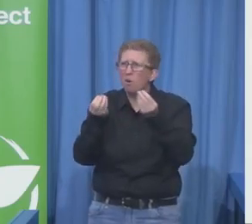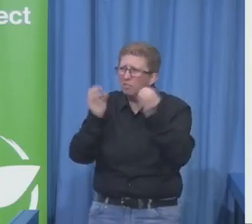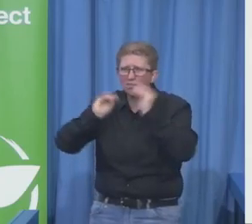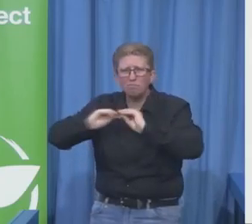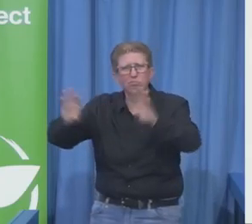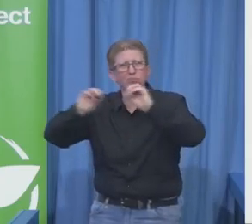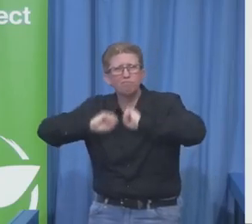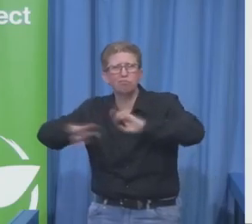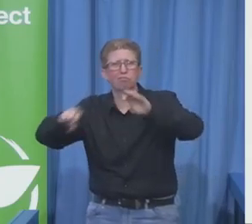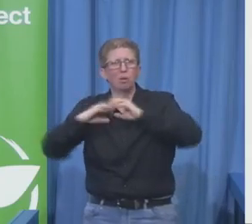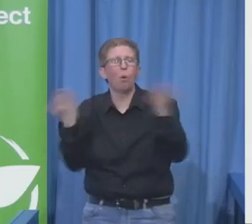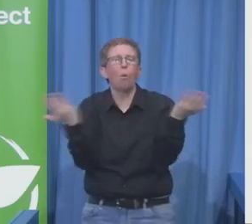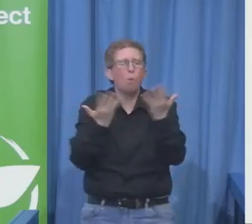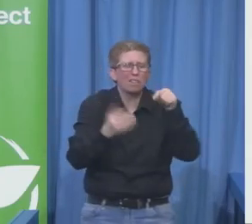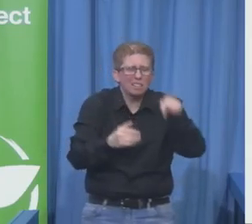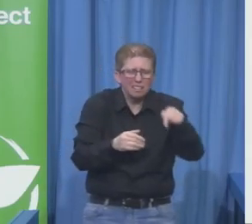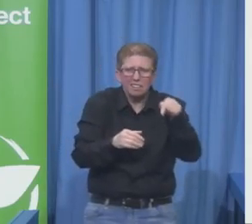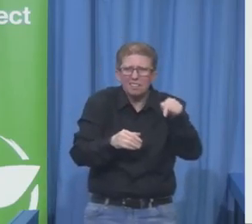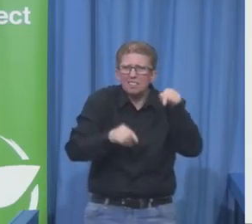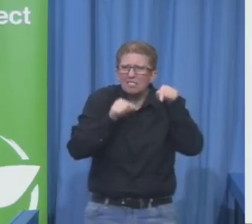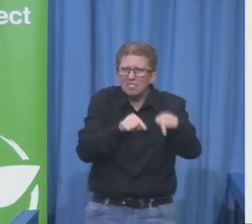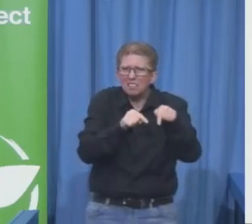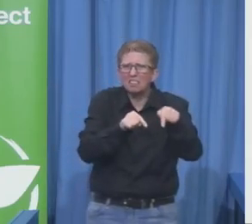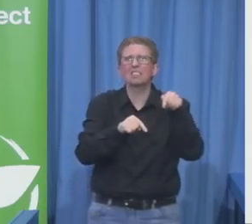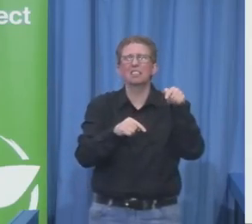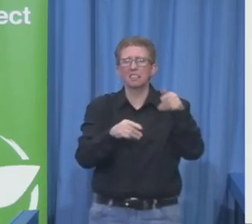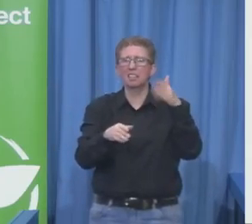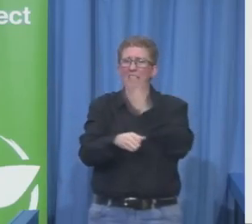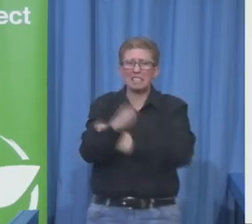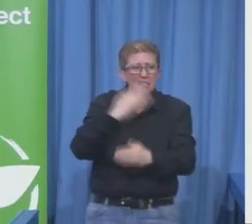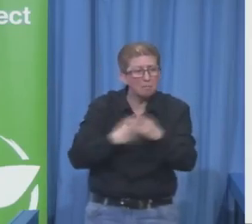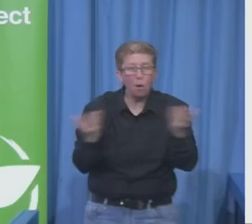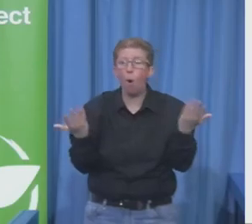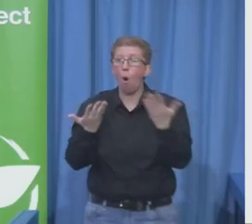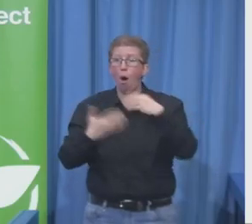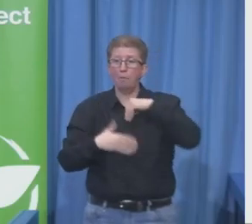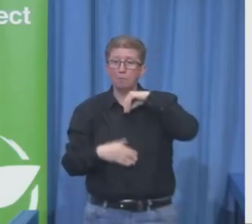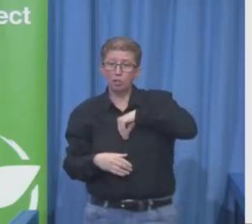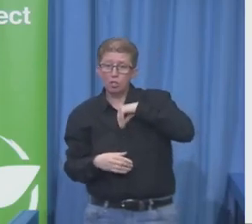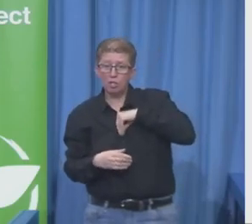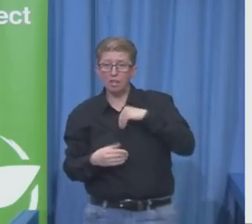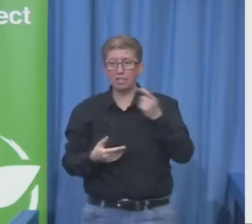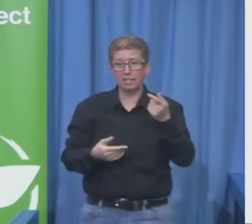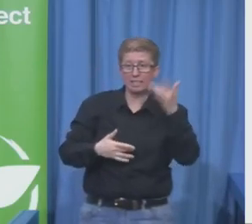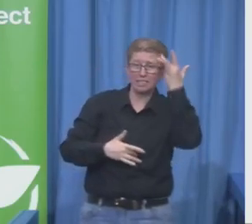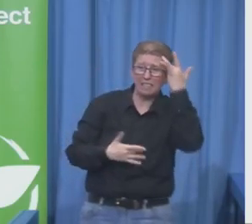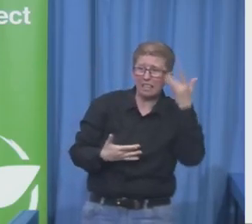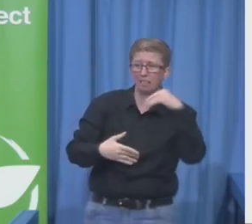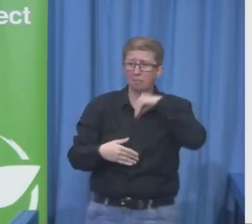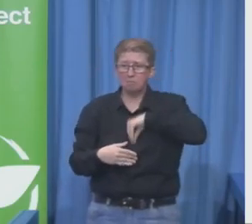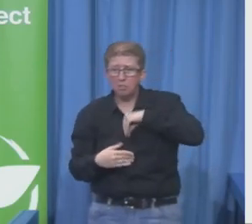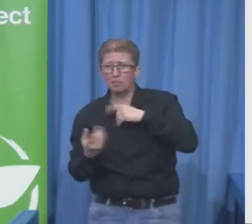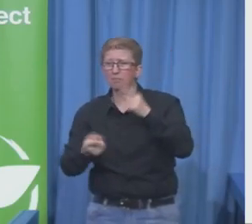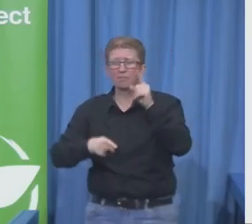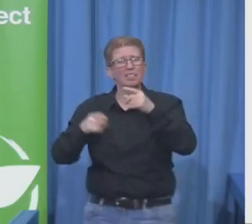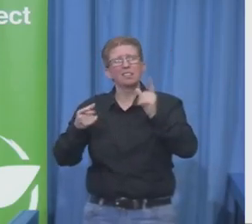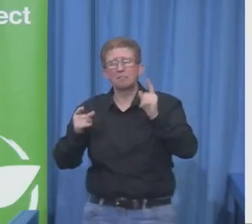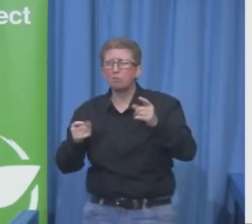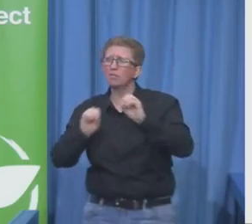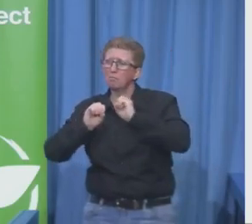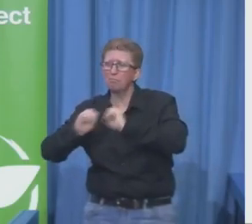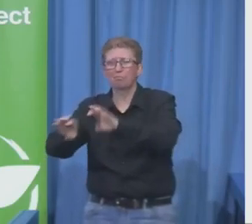have to do with shortened work days, breaks during the day. There are certain things where there's feedback loops. If someone gets